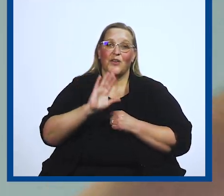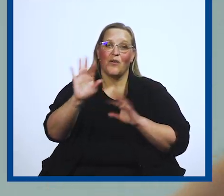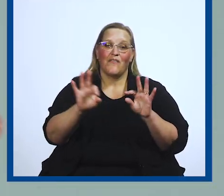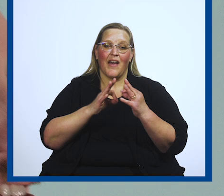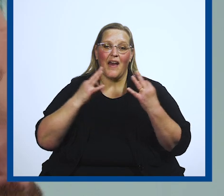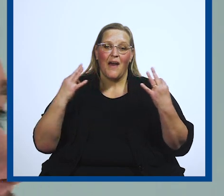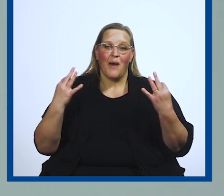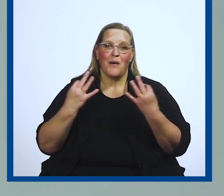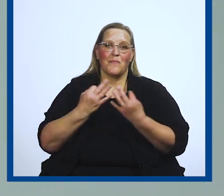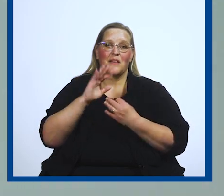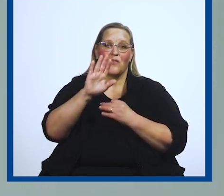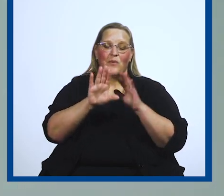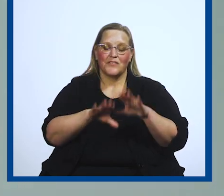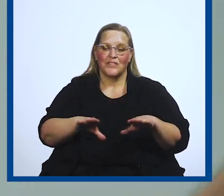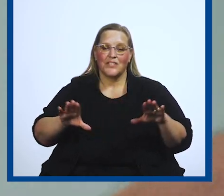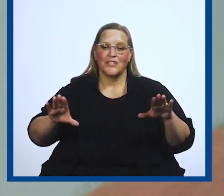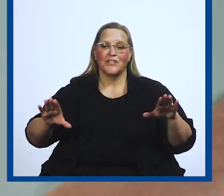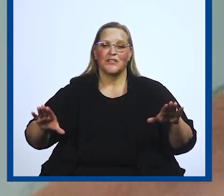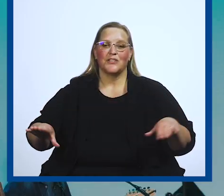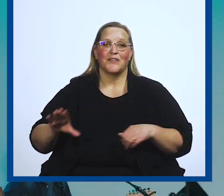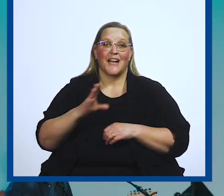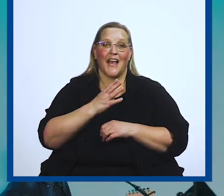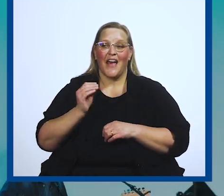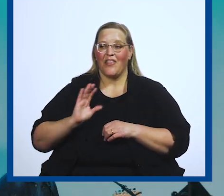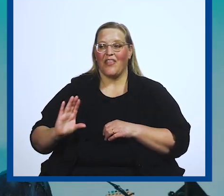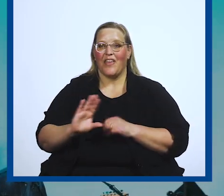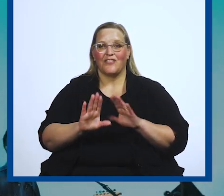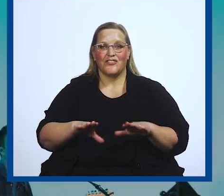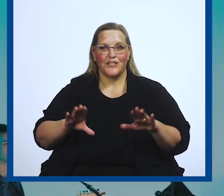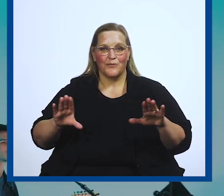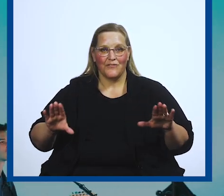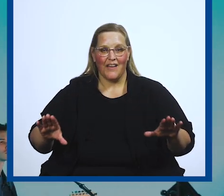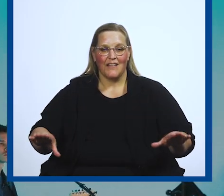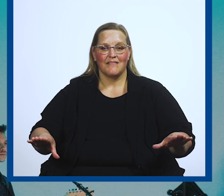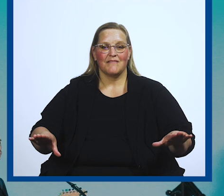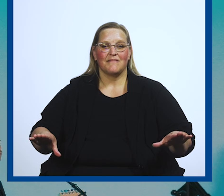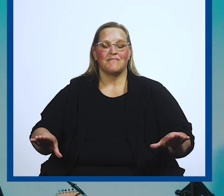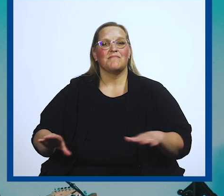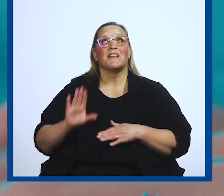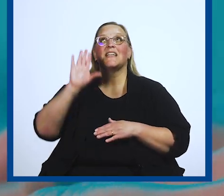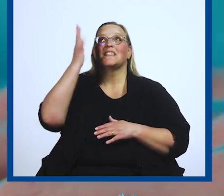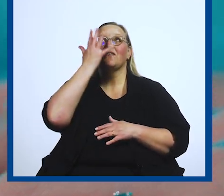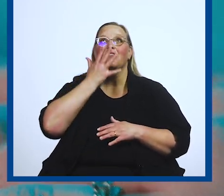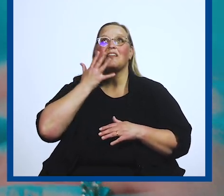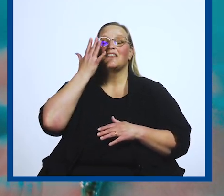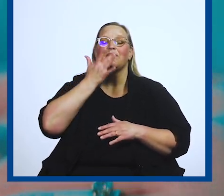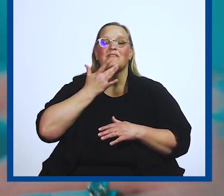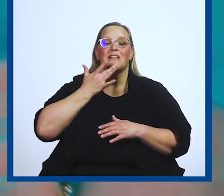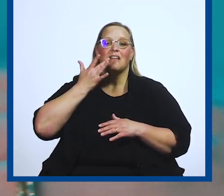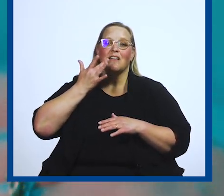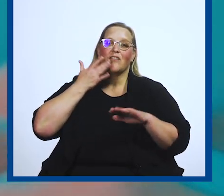family, and your children, and their children, and their children. May his favor